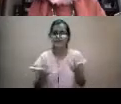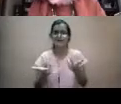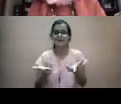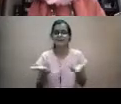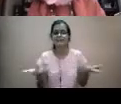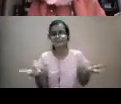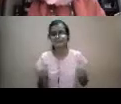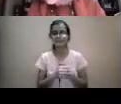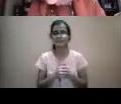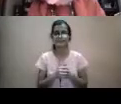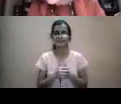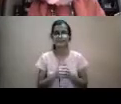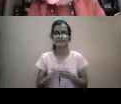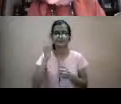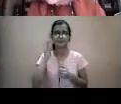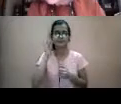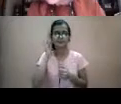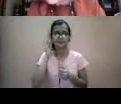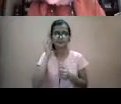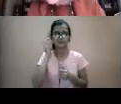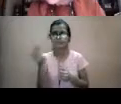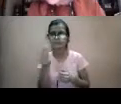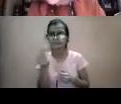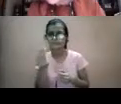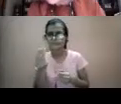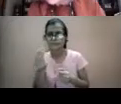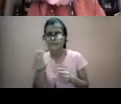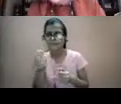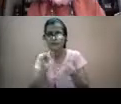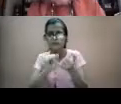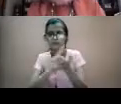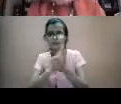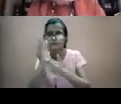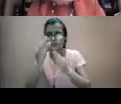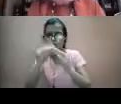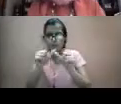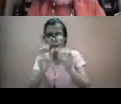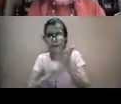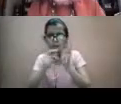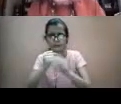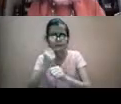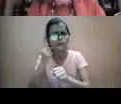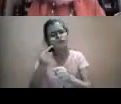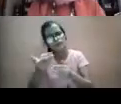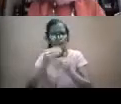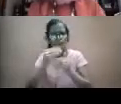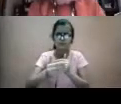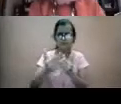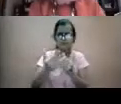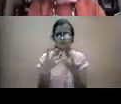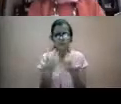Can I get any guidance? Yes? Do go on, ma'am, for another 10 minutes or so, if you would like